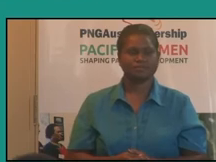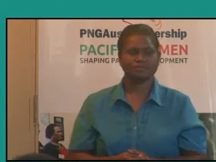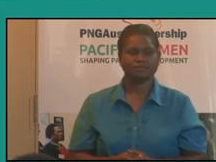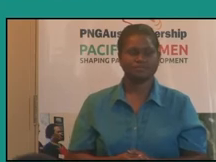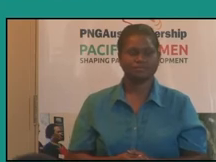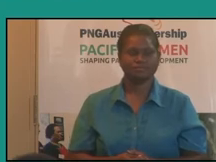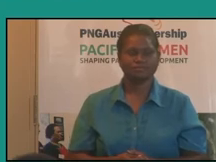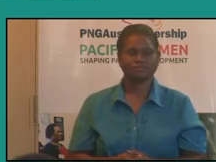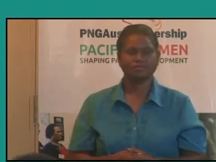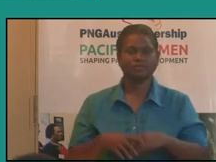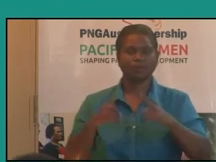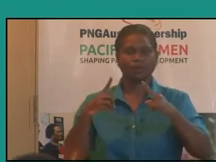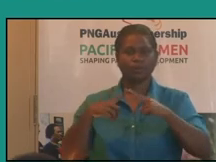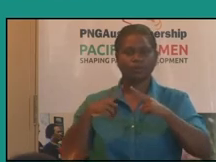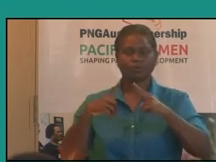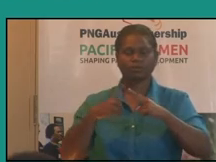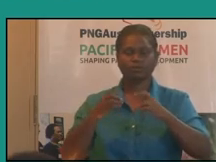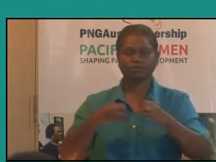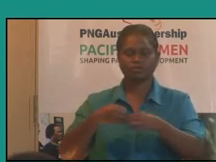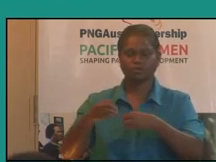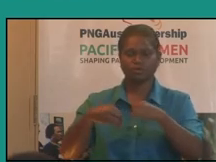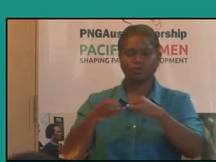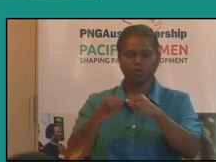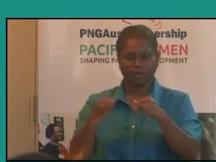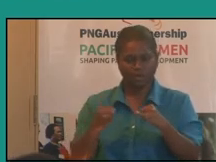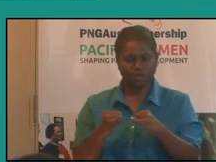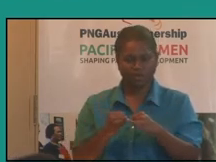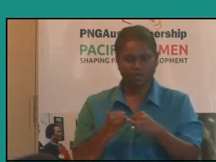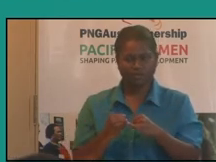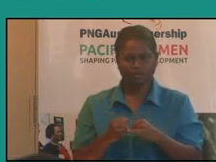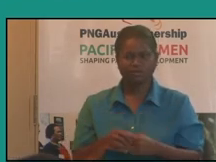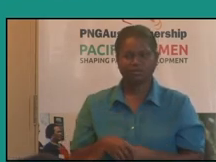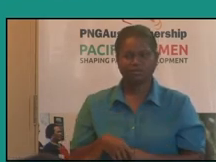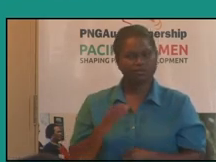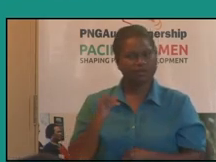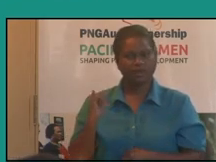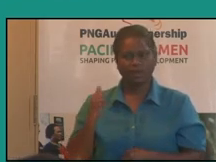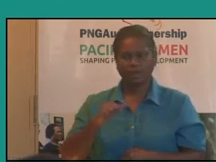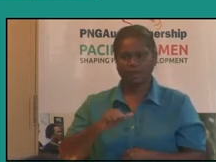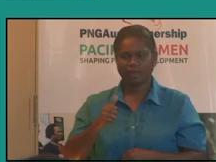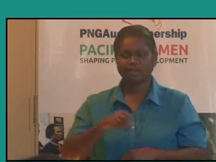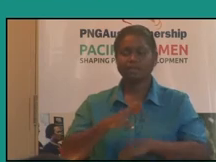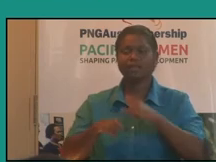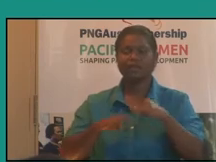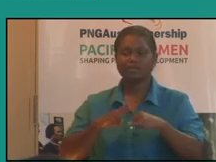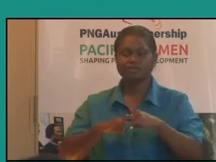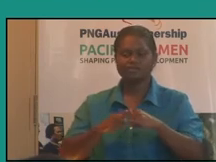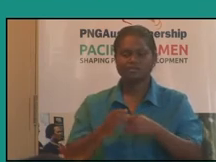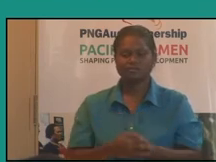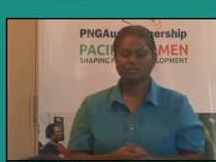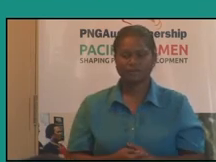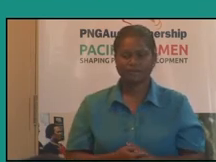Wantok Blomiplalo, Solomon Islands. Samantha, do you have some final observations, please?